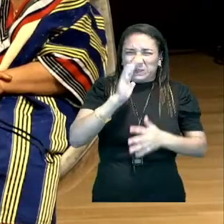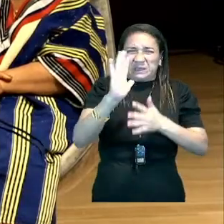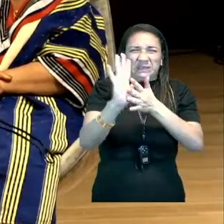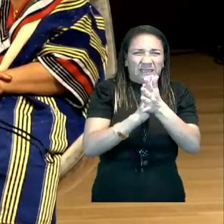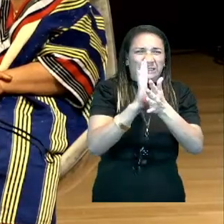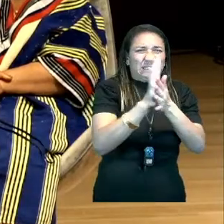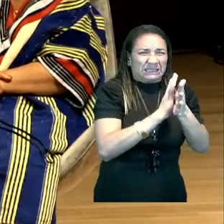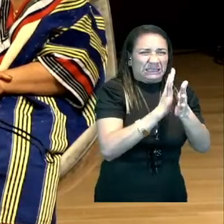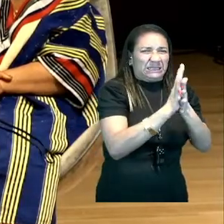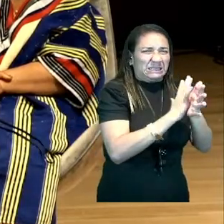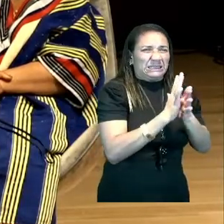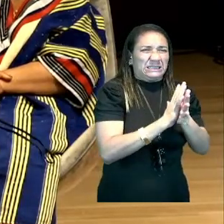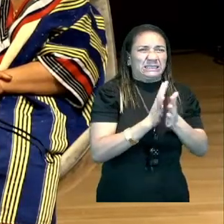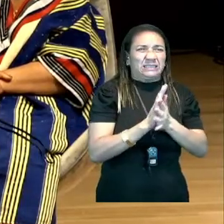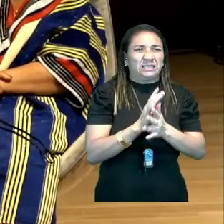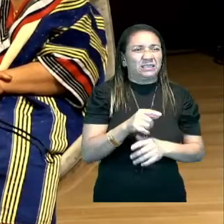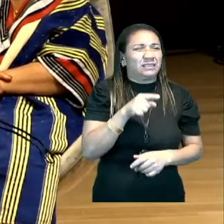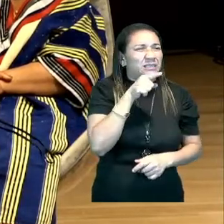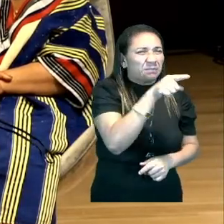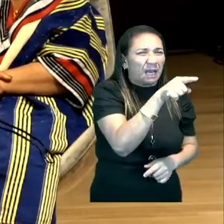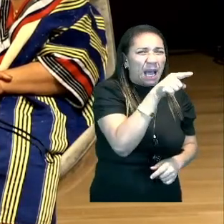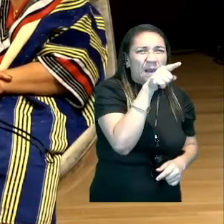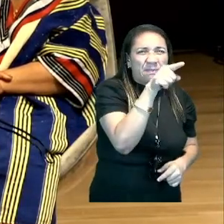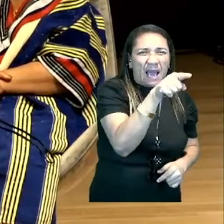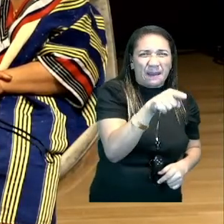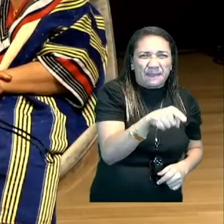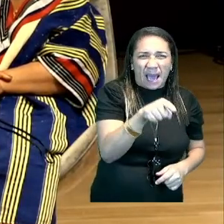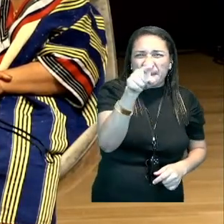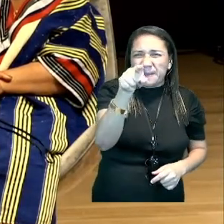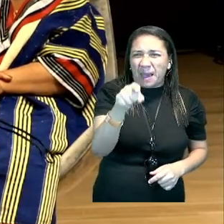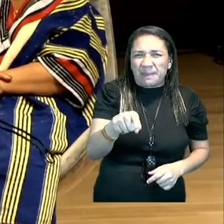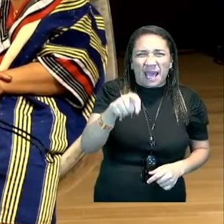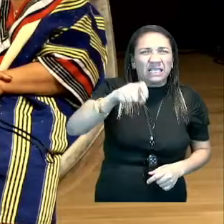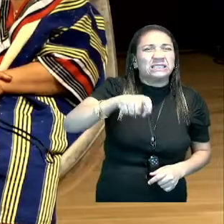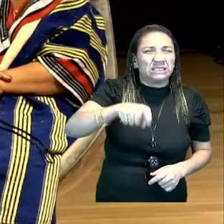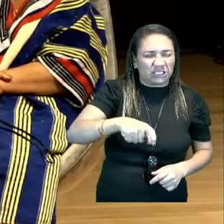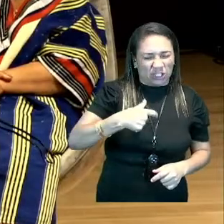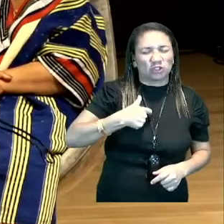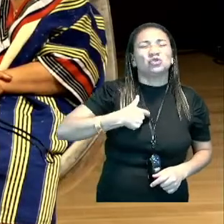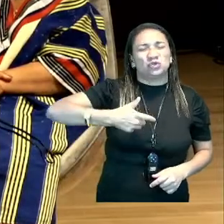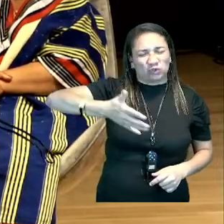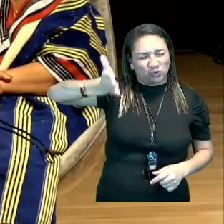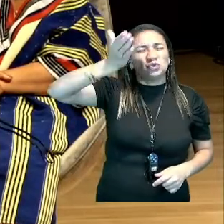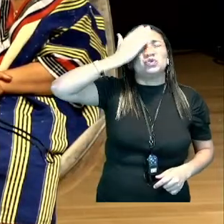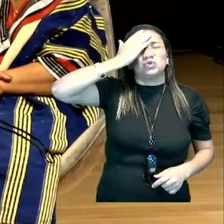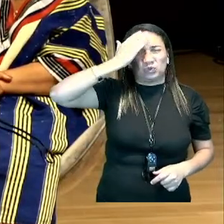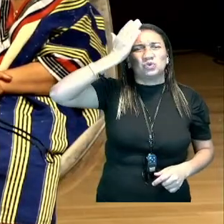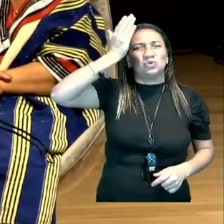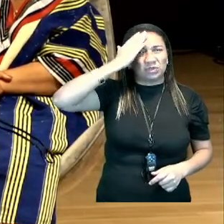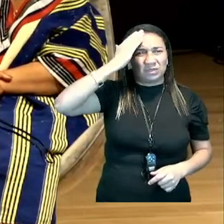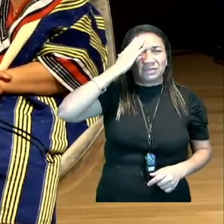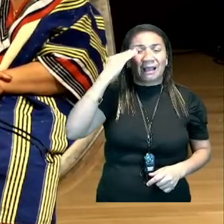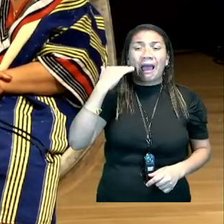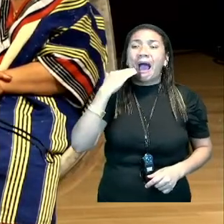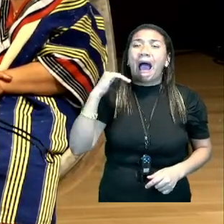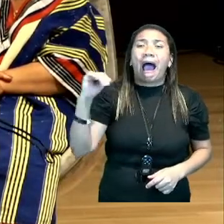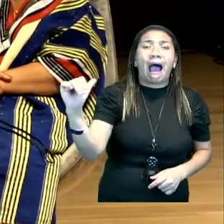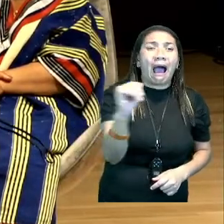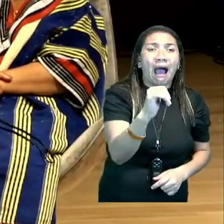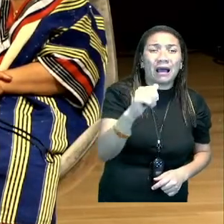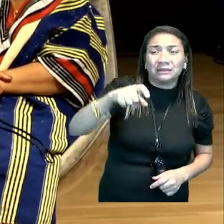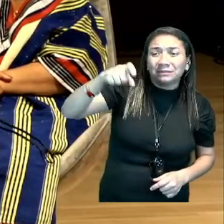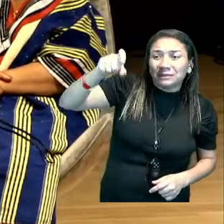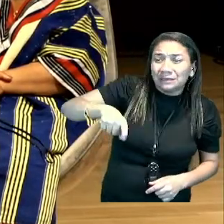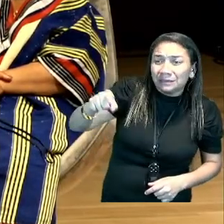the pains that the Colombian people have. I know the needs of each Colombian in this country. I know the needs